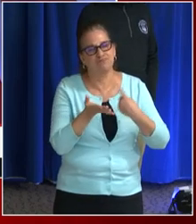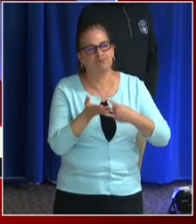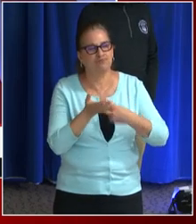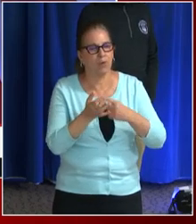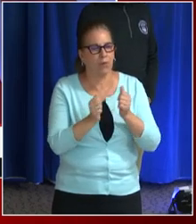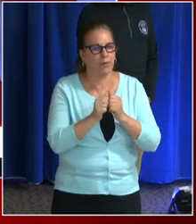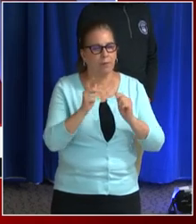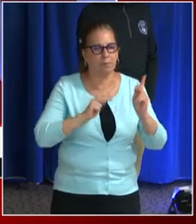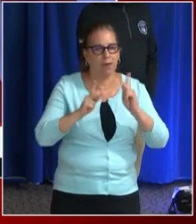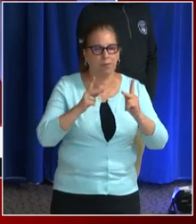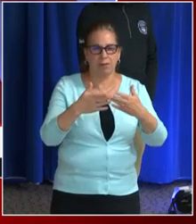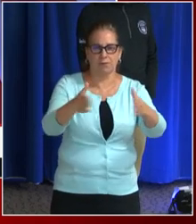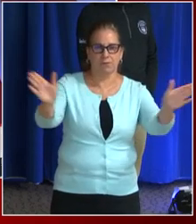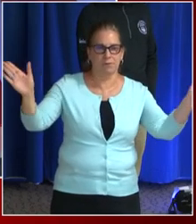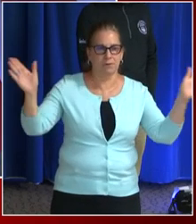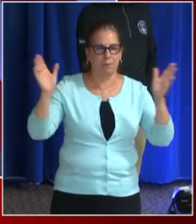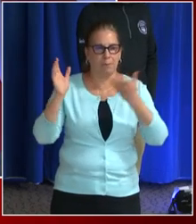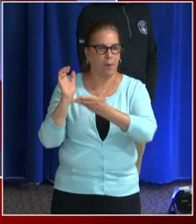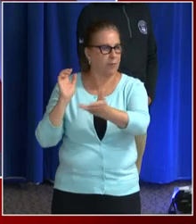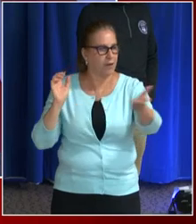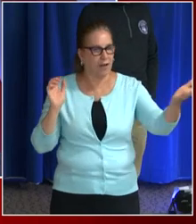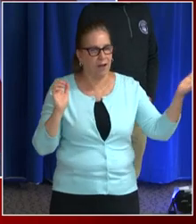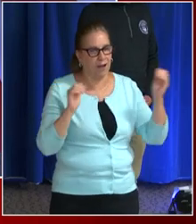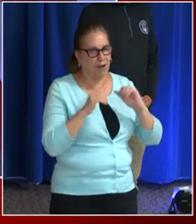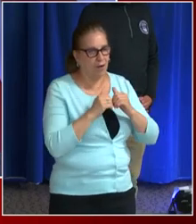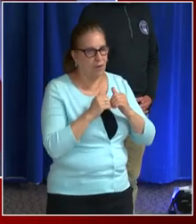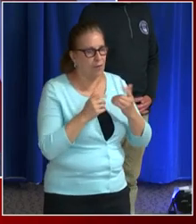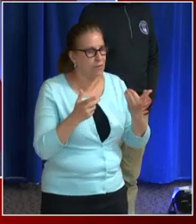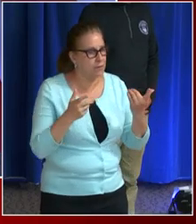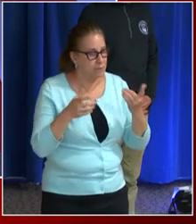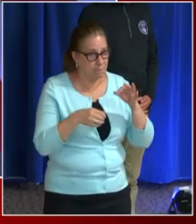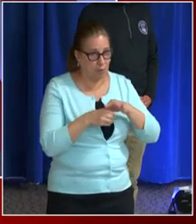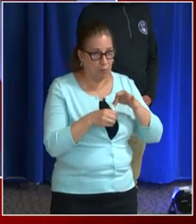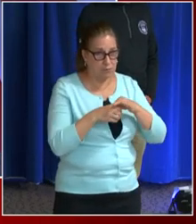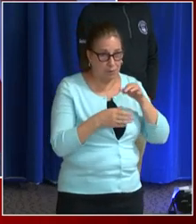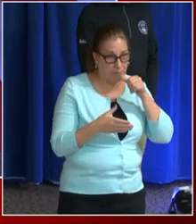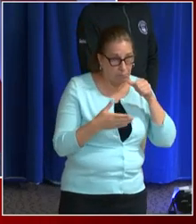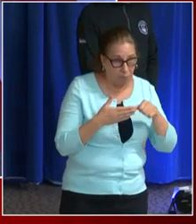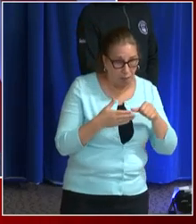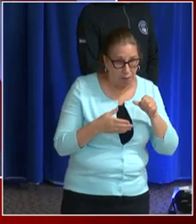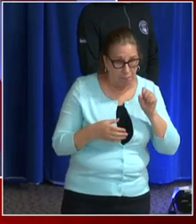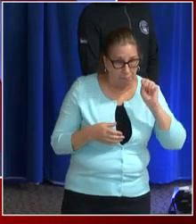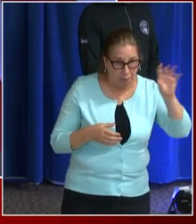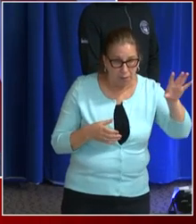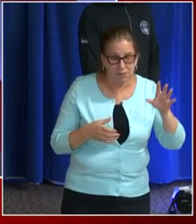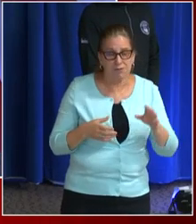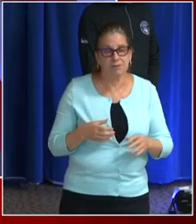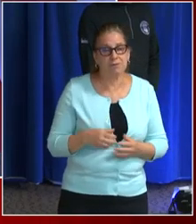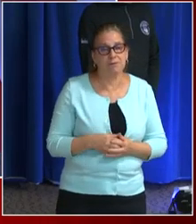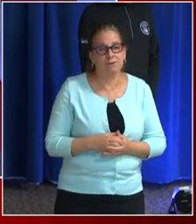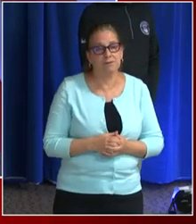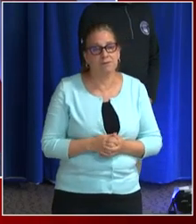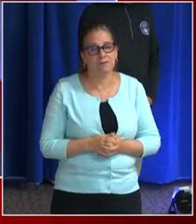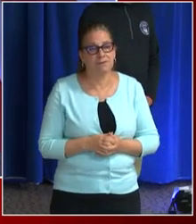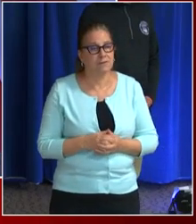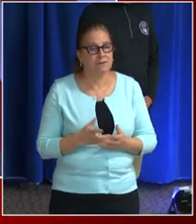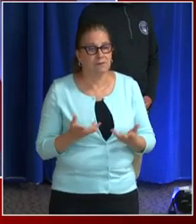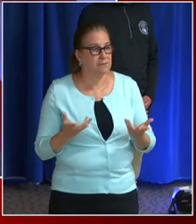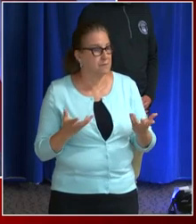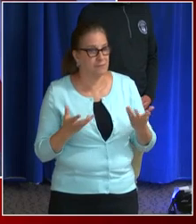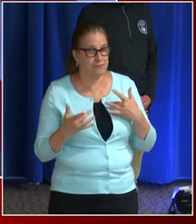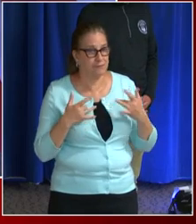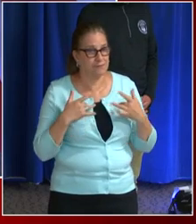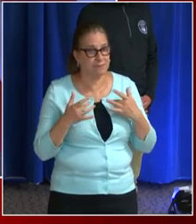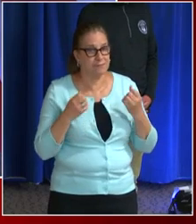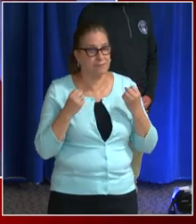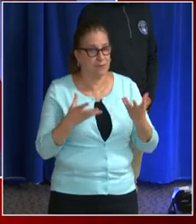on mail-in ballots. The concern was that because of COVID, people would not want to go to